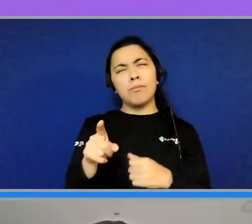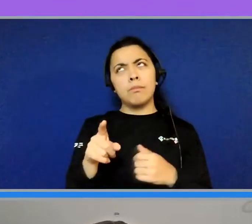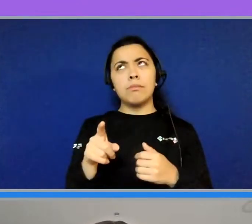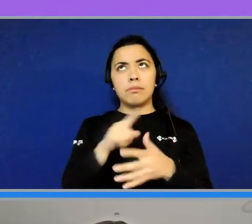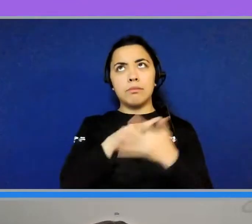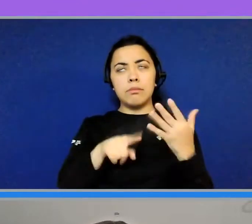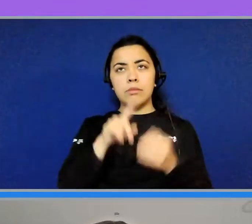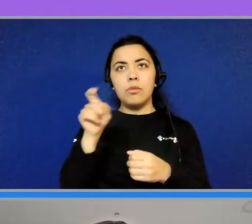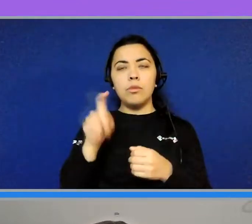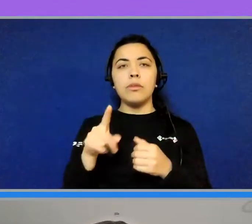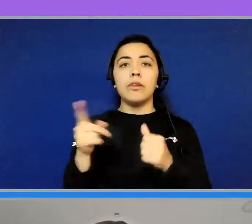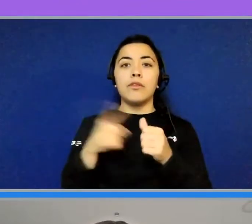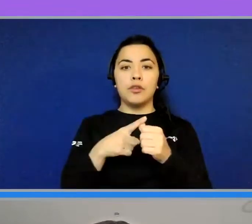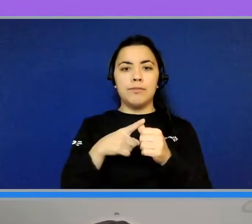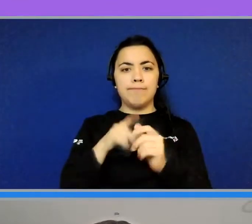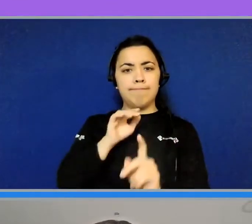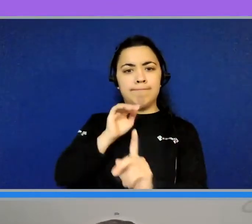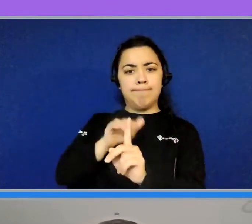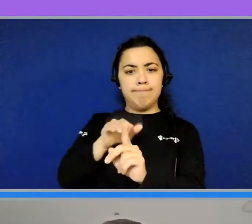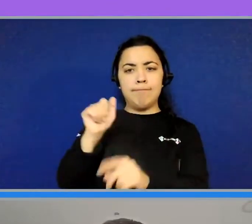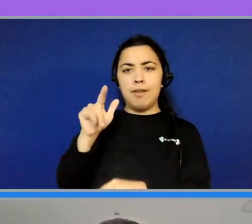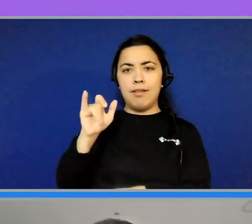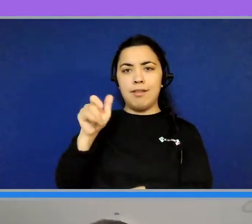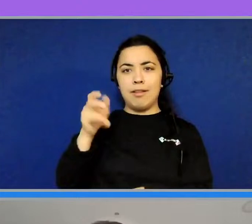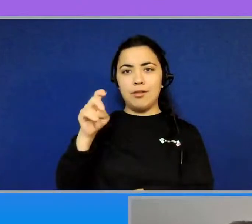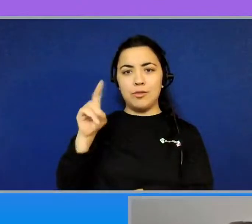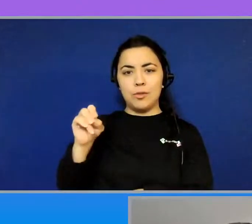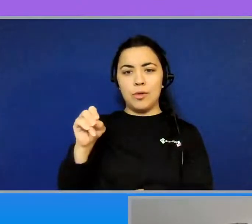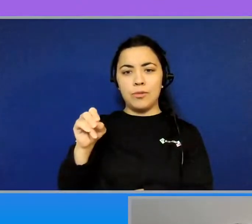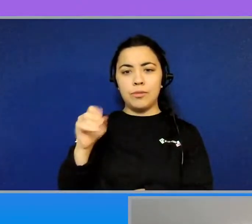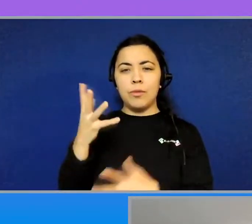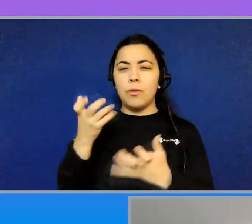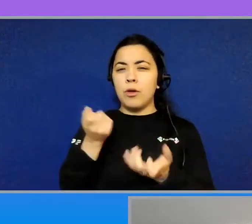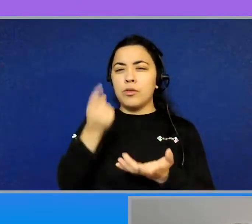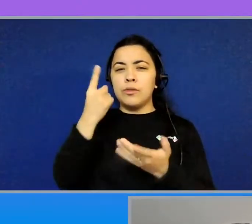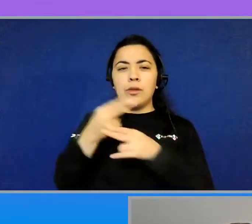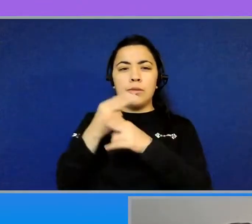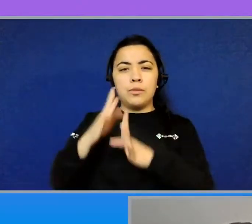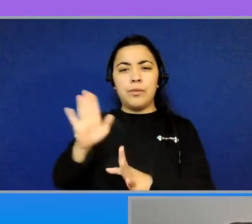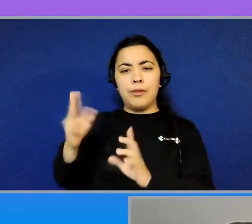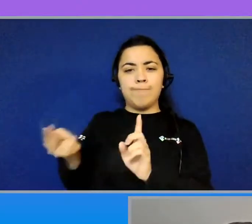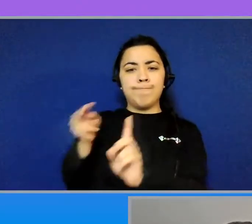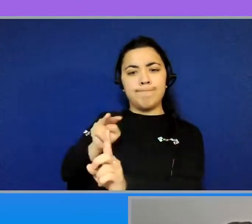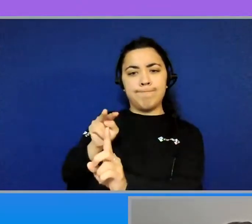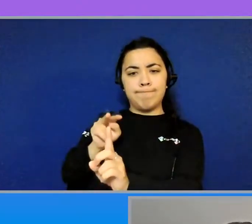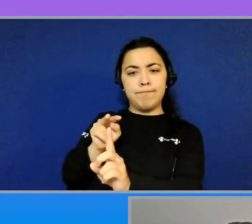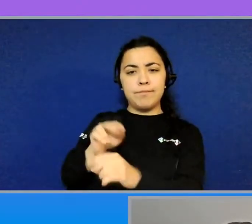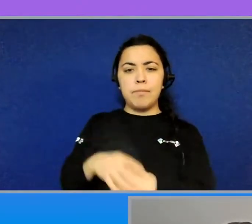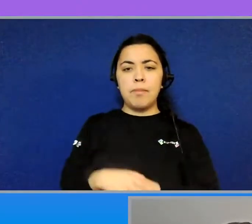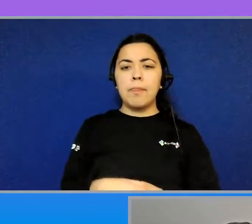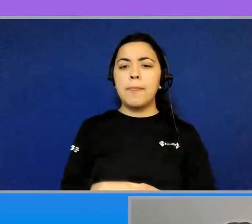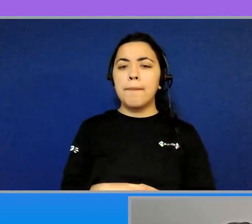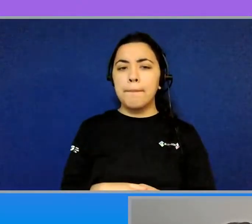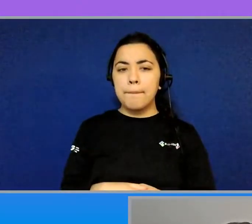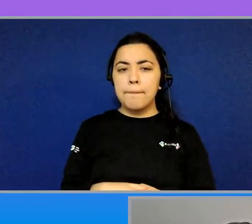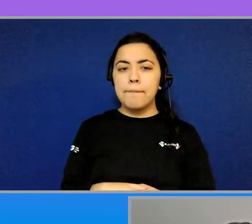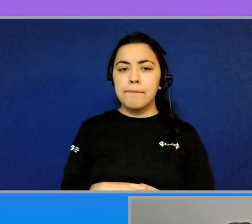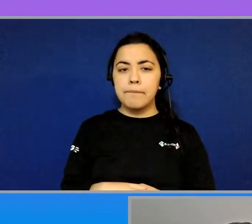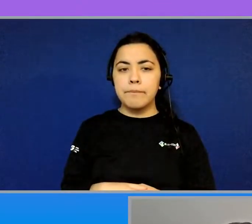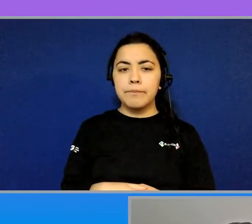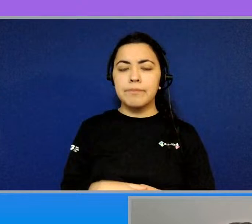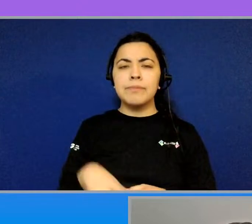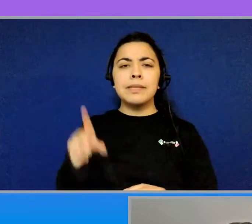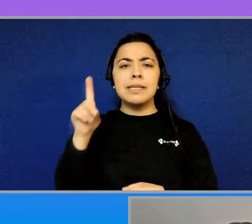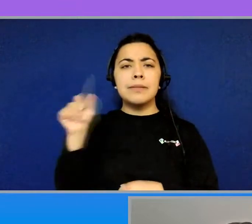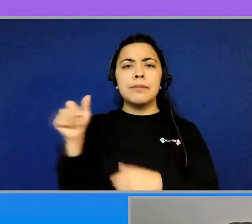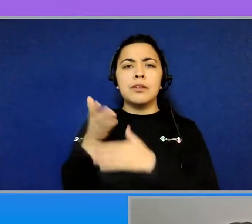going to be for Alejandro in understanding the user's perspective. So what is the historical context of disability